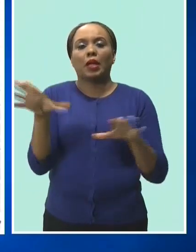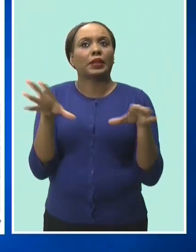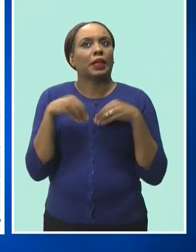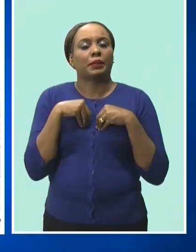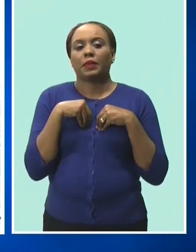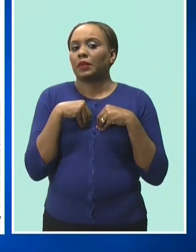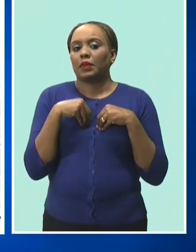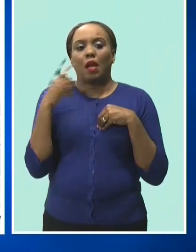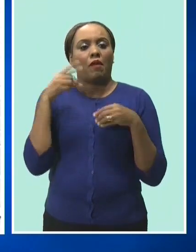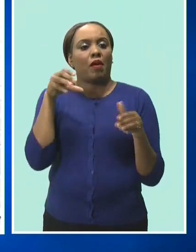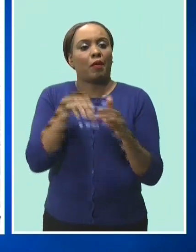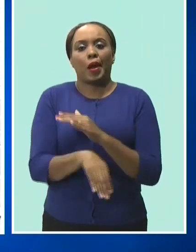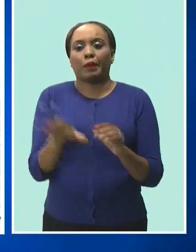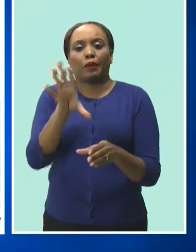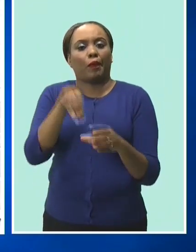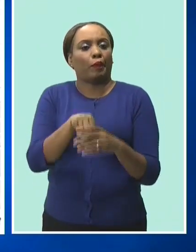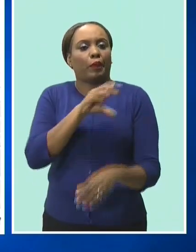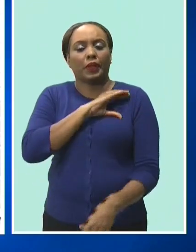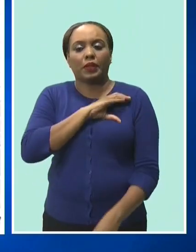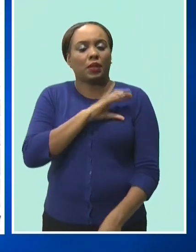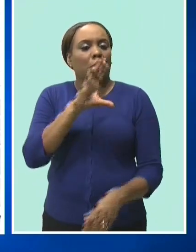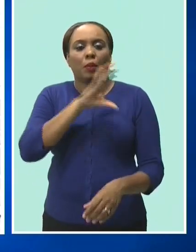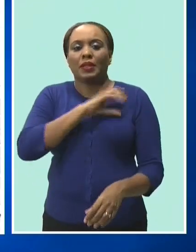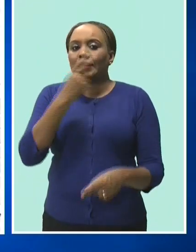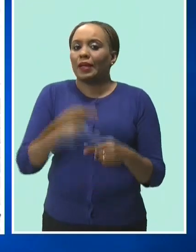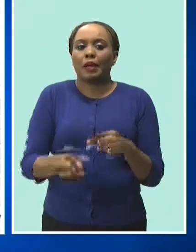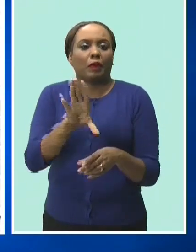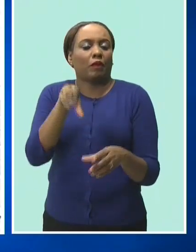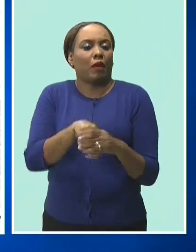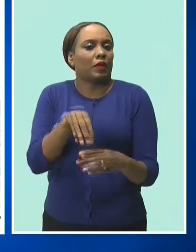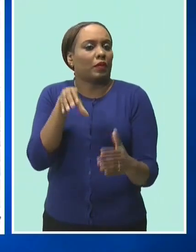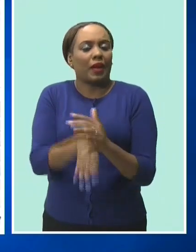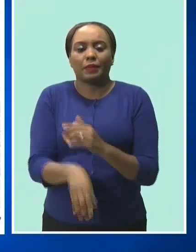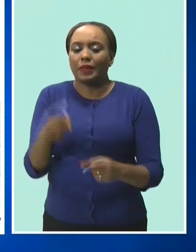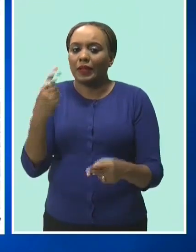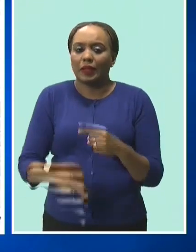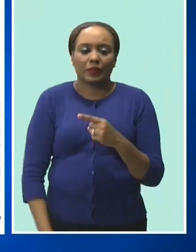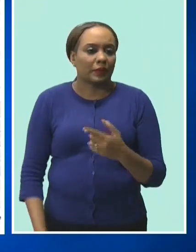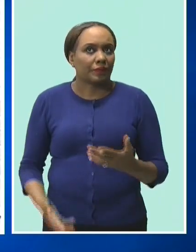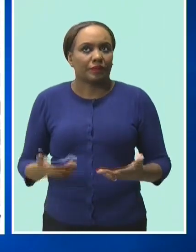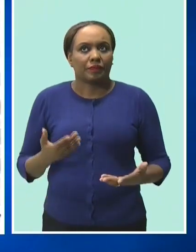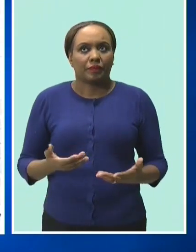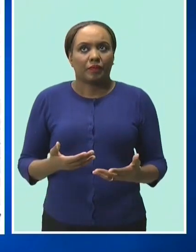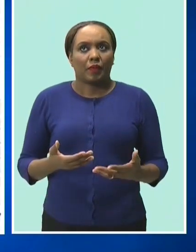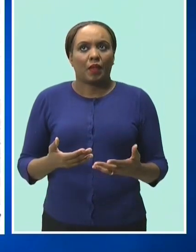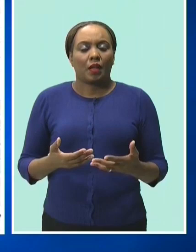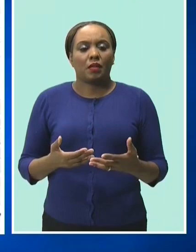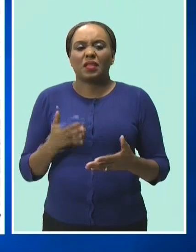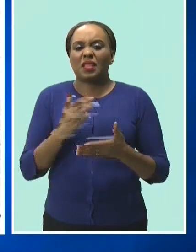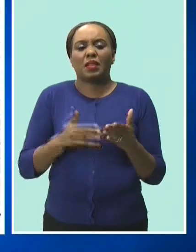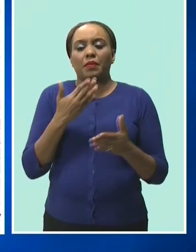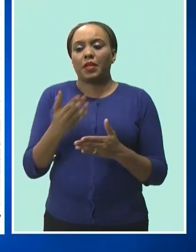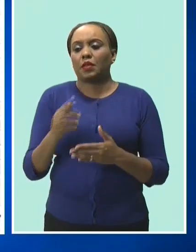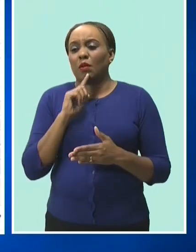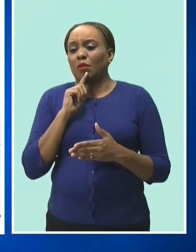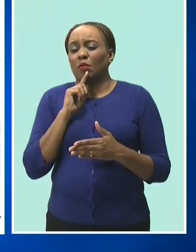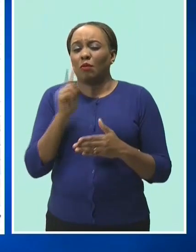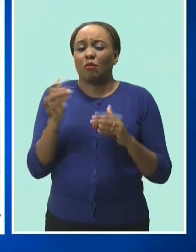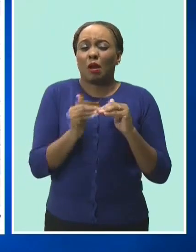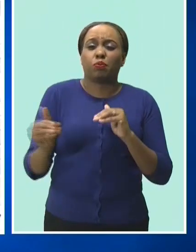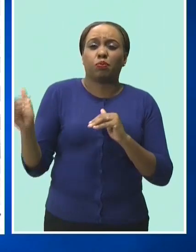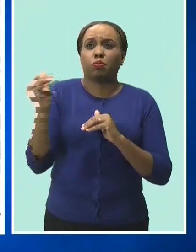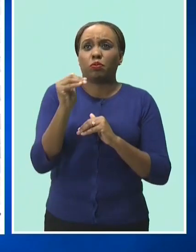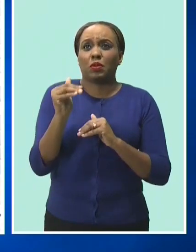There are elements about the gravity of it. Some things are so grave that you have to